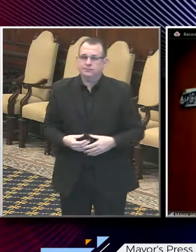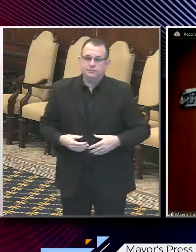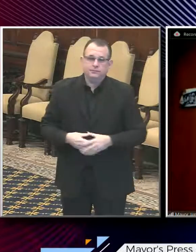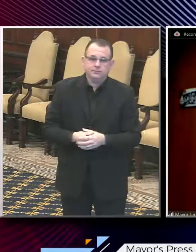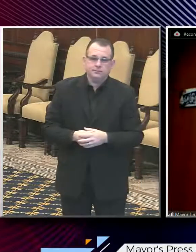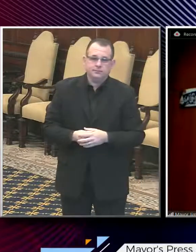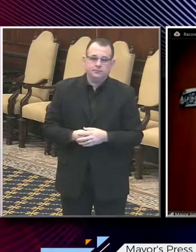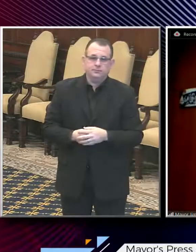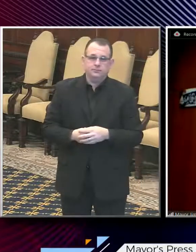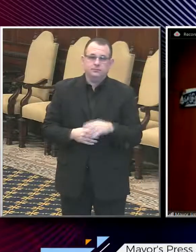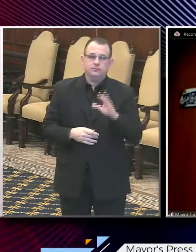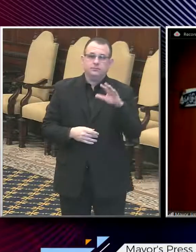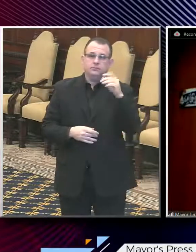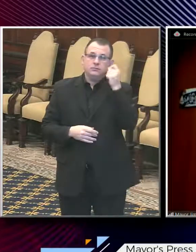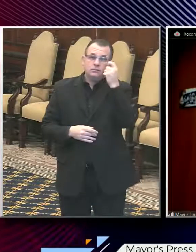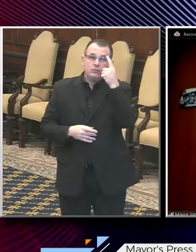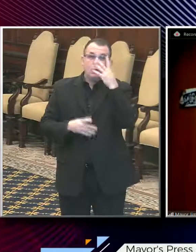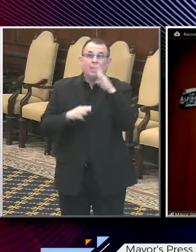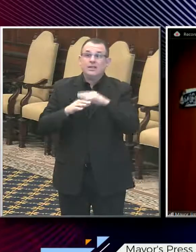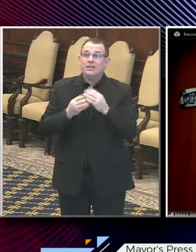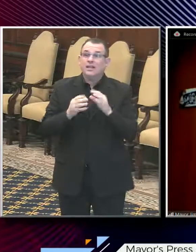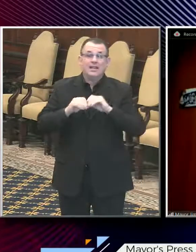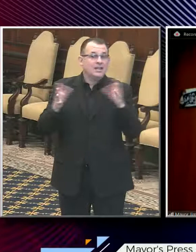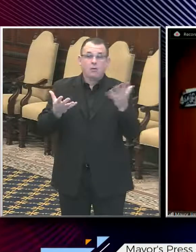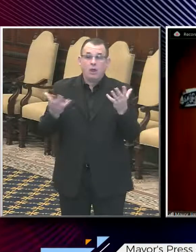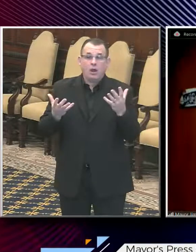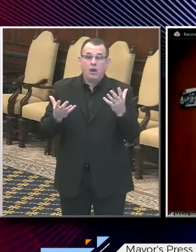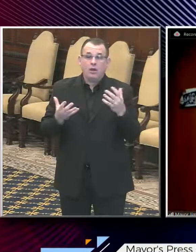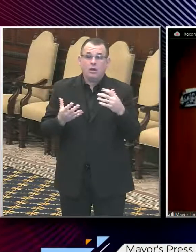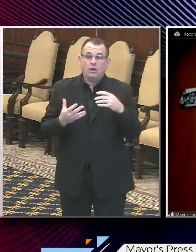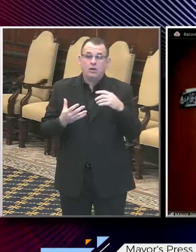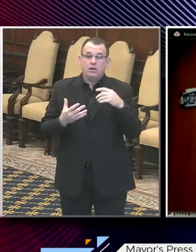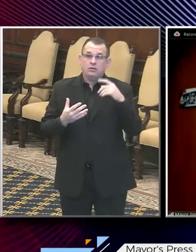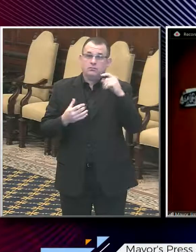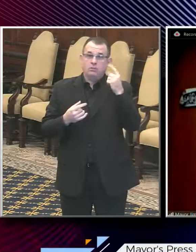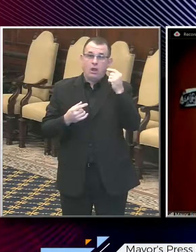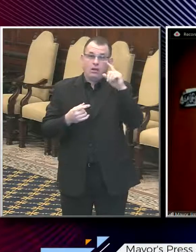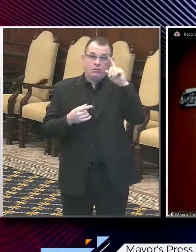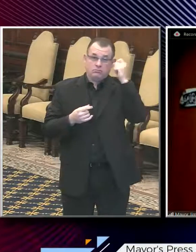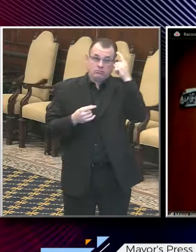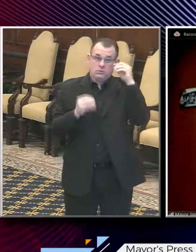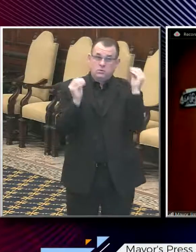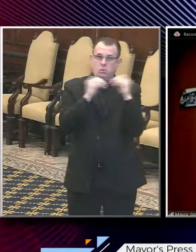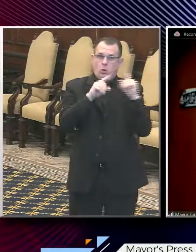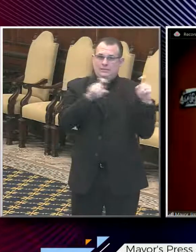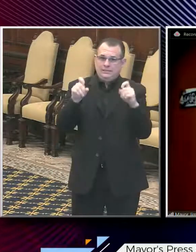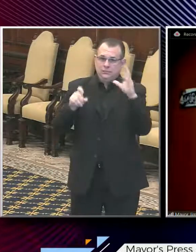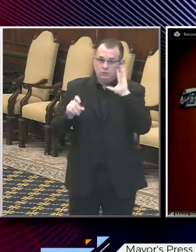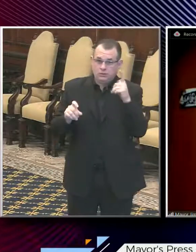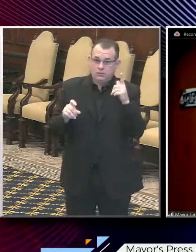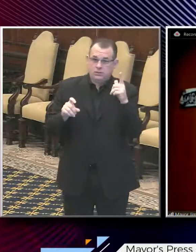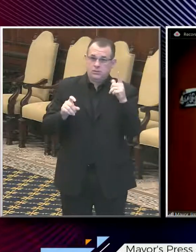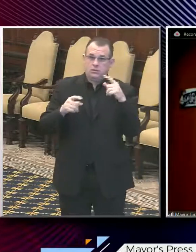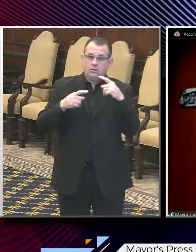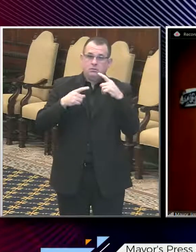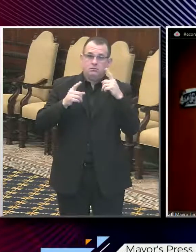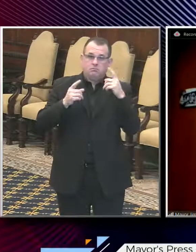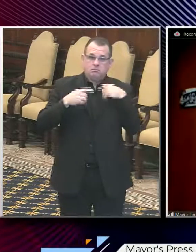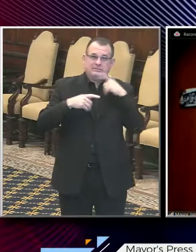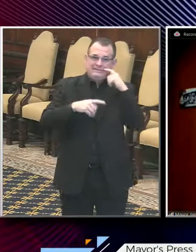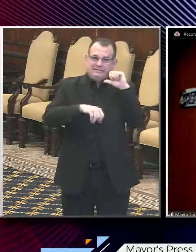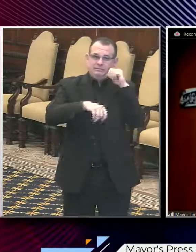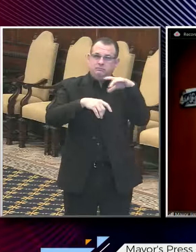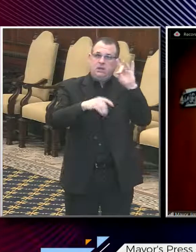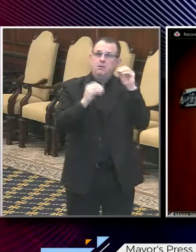green light, we need to expand testing. To that end, I'm pleased to announce some new testing sites in more neighborhoods across Philadelphia. The